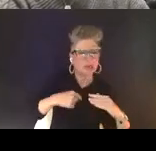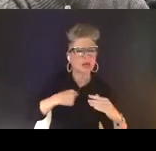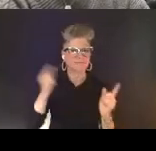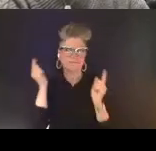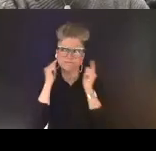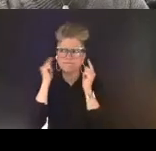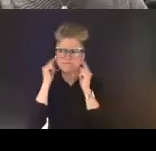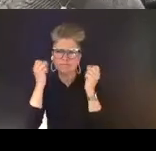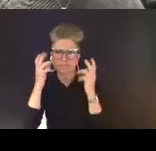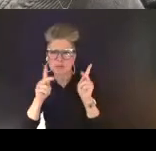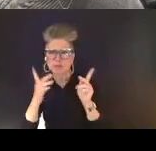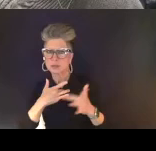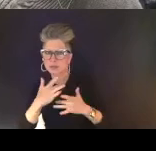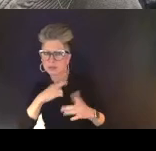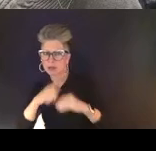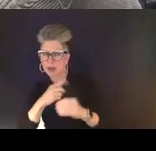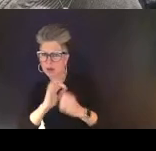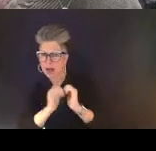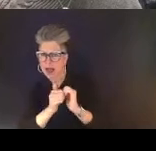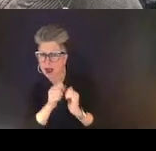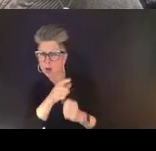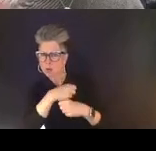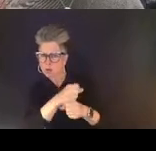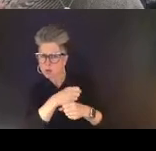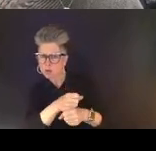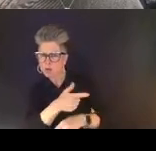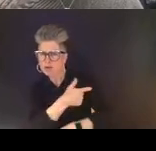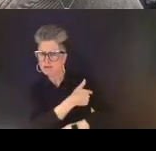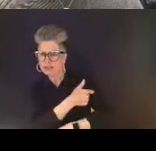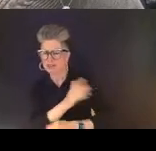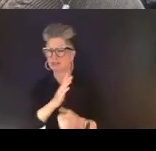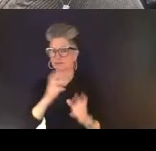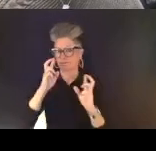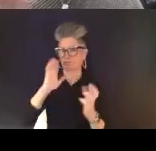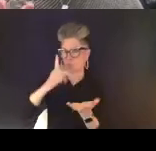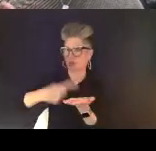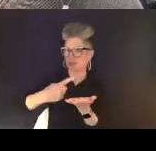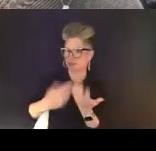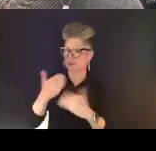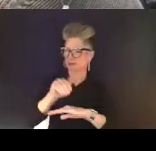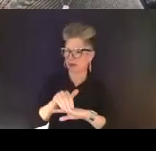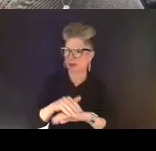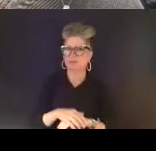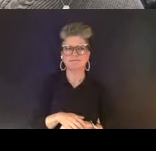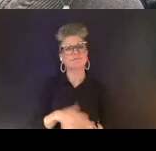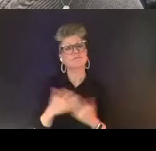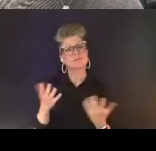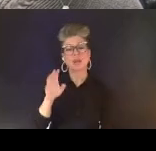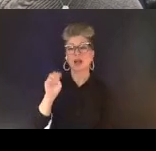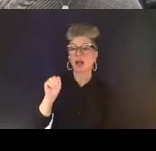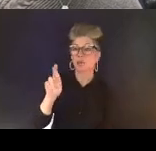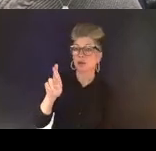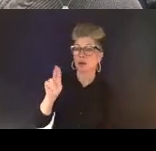regarding the production of these vaccines, and I hope that we get to discuss that tonight. But just starting with the mRNA